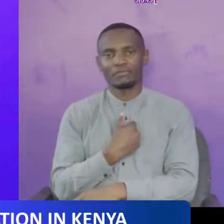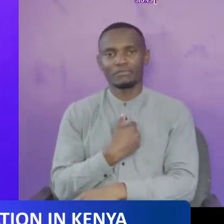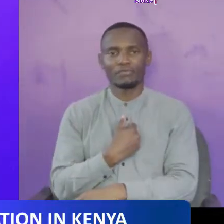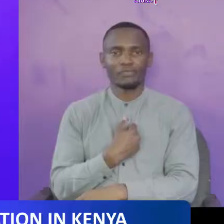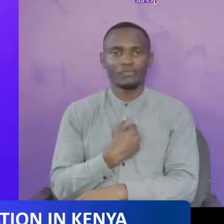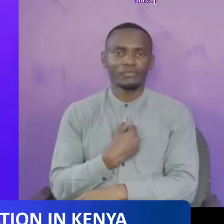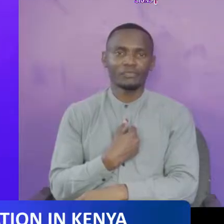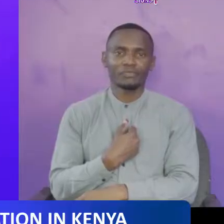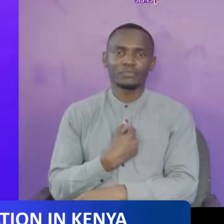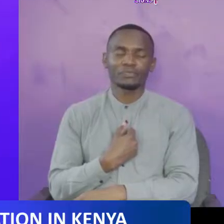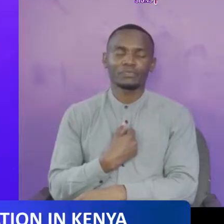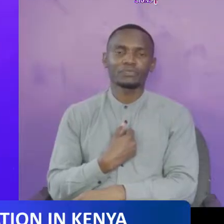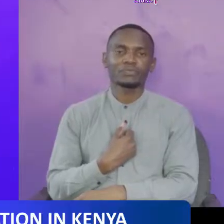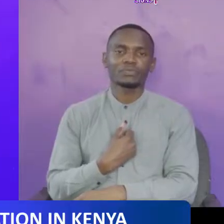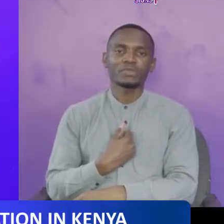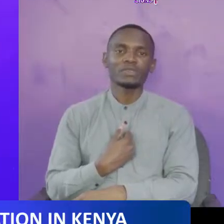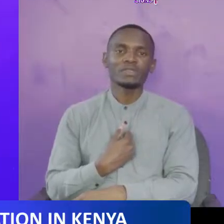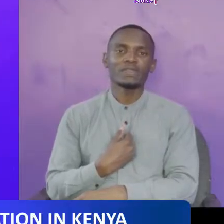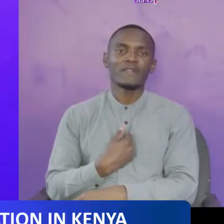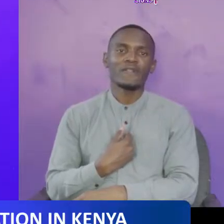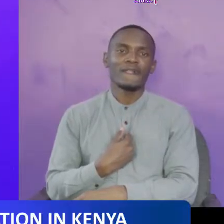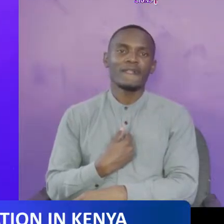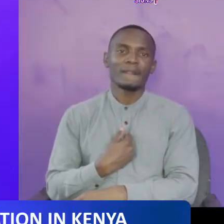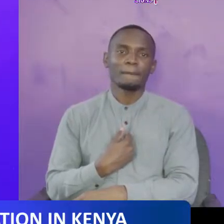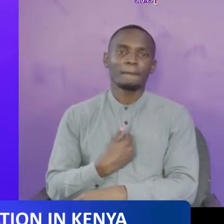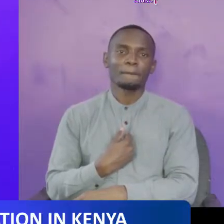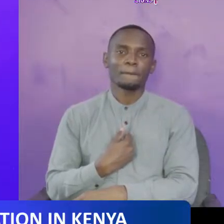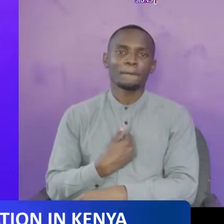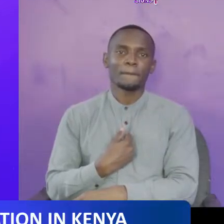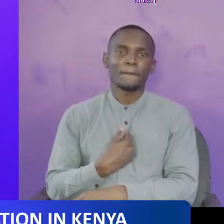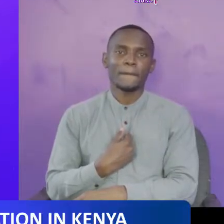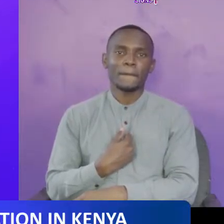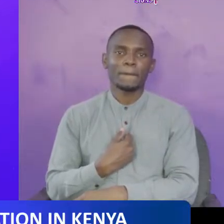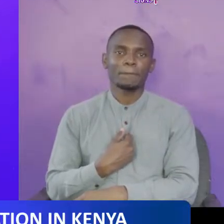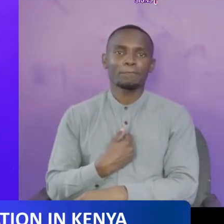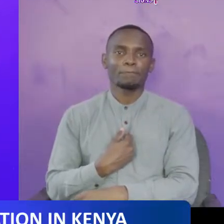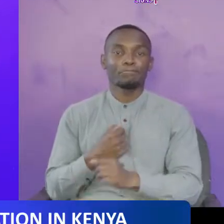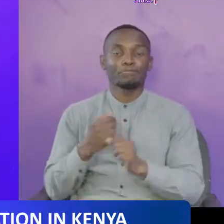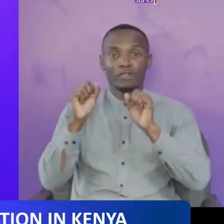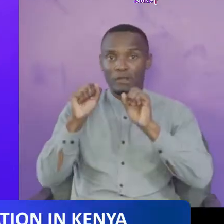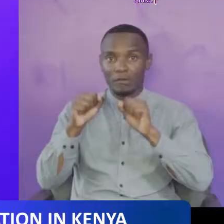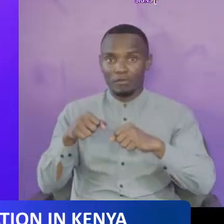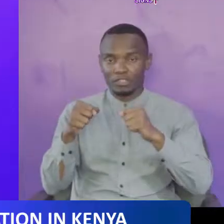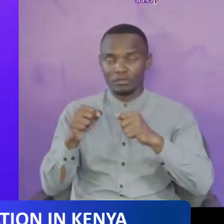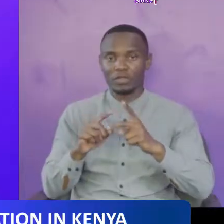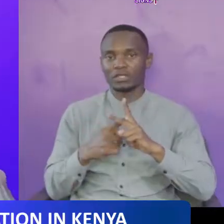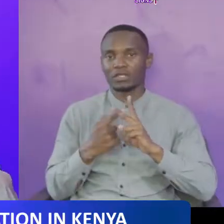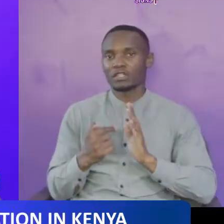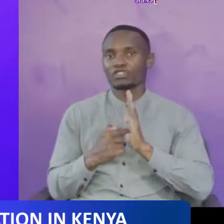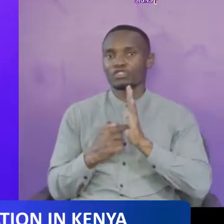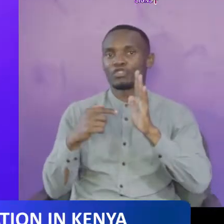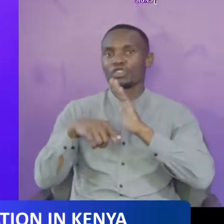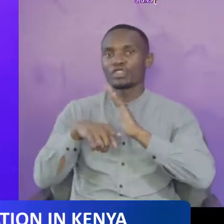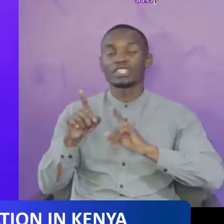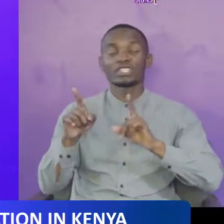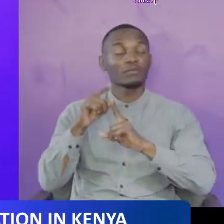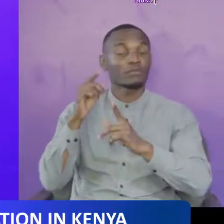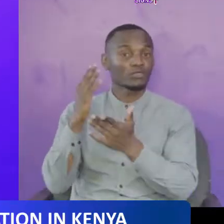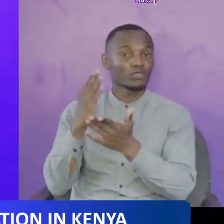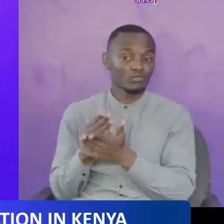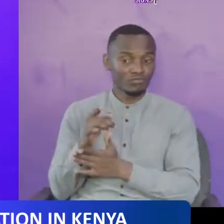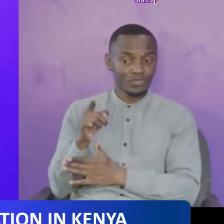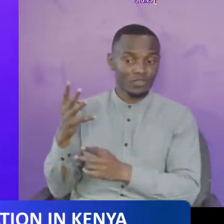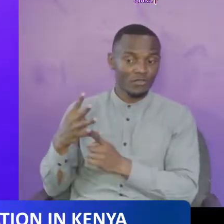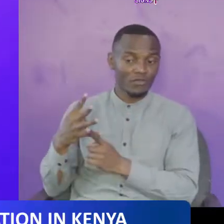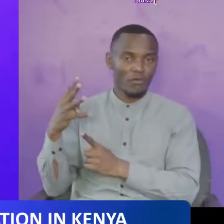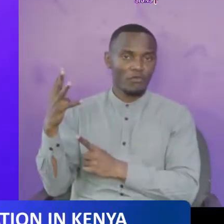difference. But it's distinct. Yes, there's a way that you can start to present yourself. And it's true, even this Form 4 leaver, for whatever reason that they